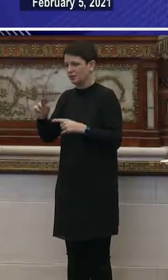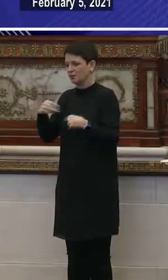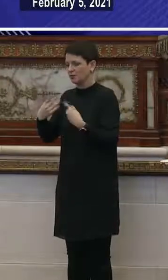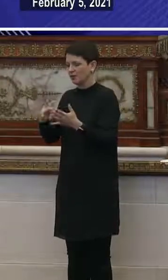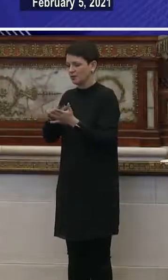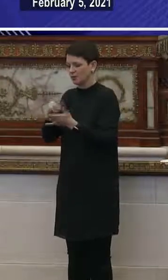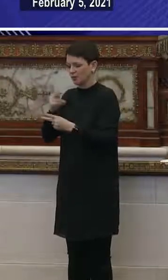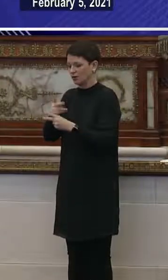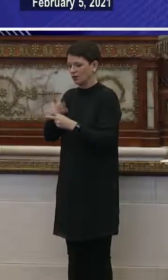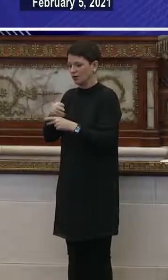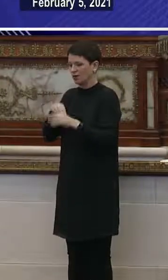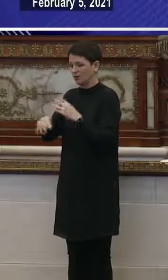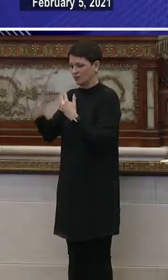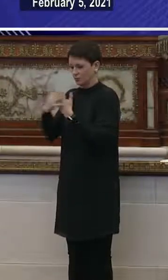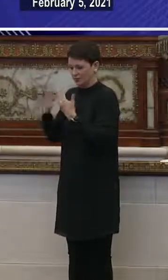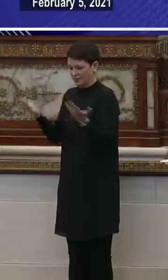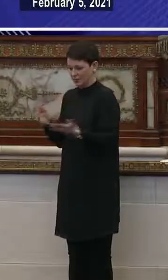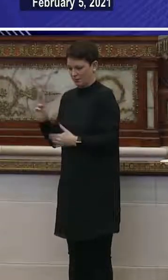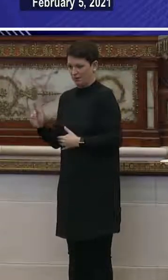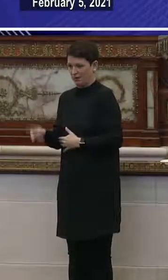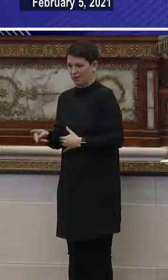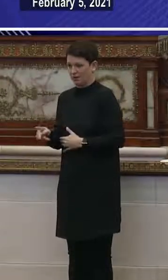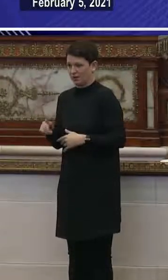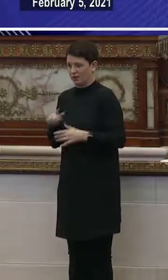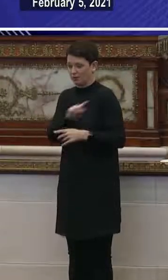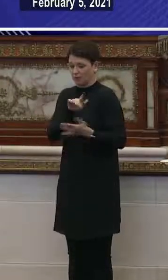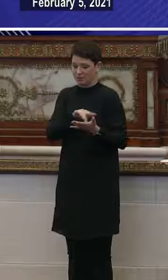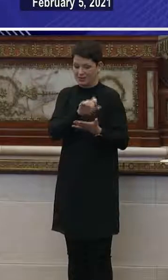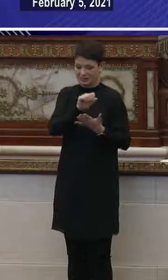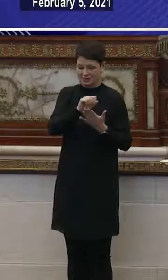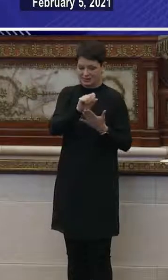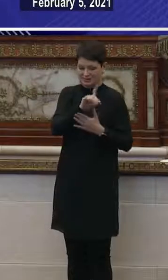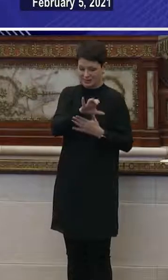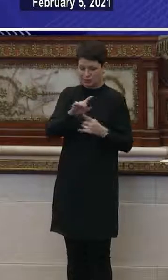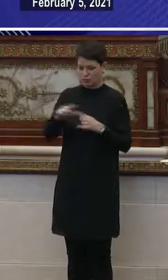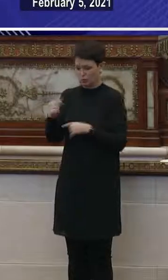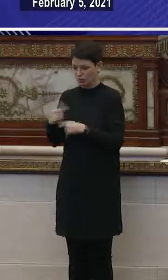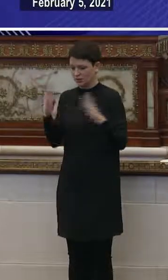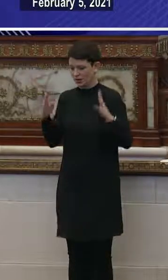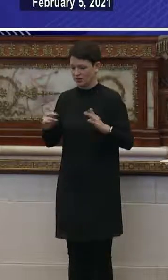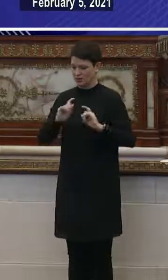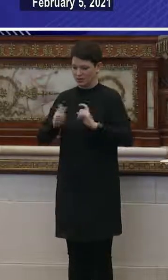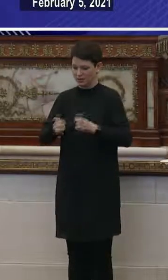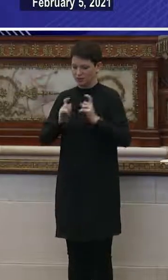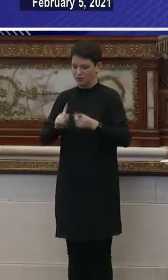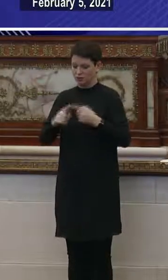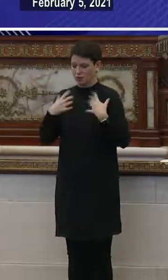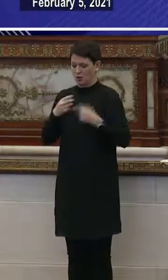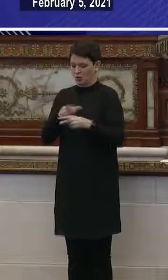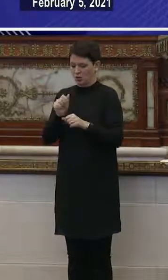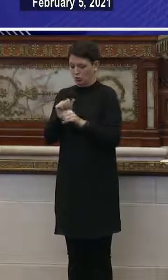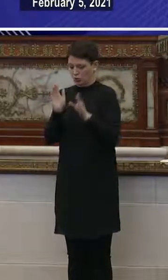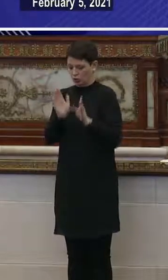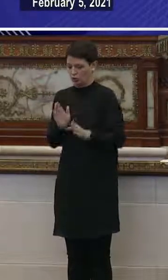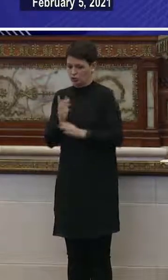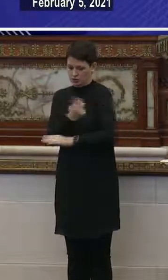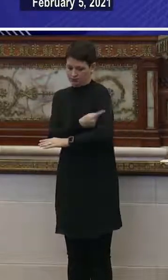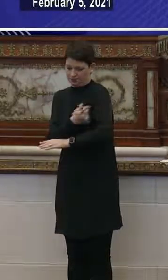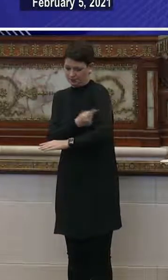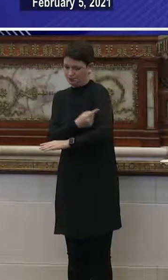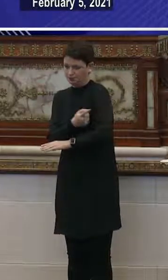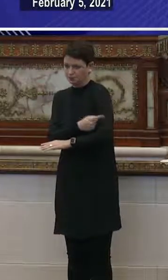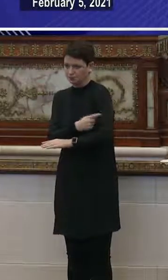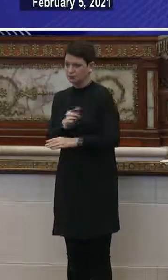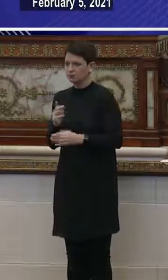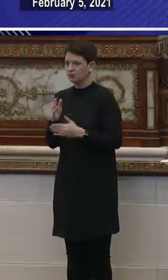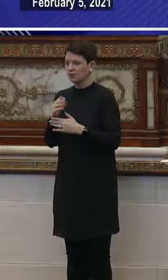in Philadelphia prisons. From mid-December through today, these providers have been administering vaccine to healthcare workers. When the department's Vaccine